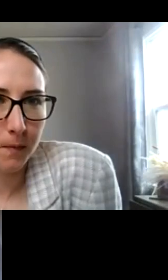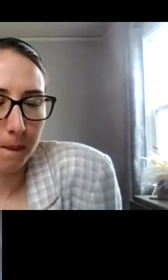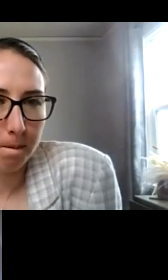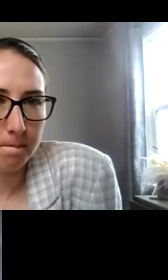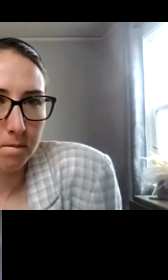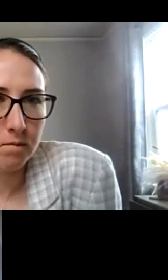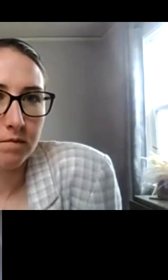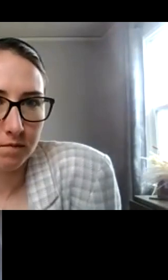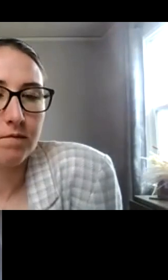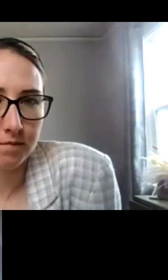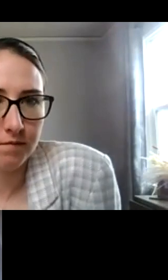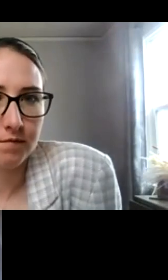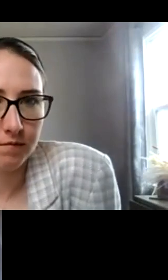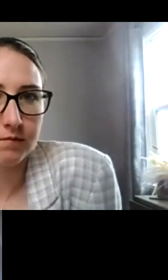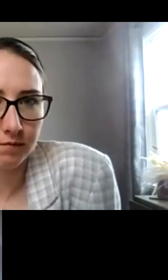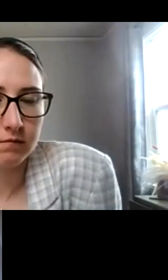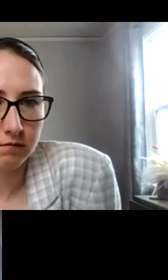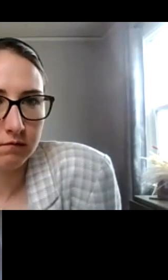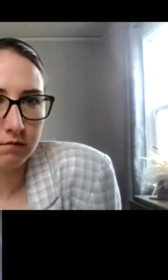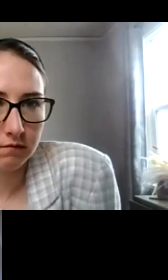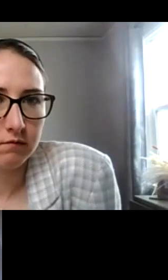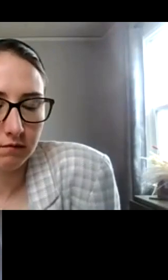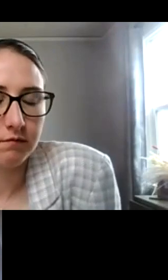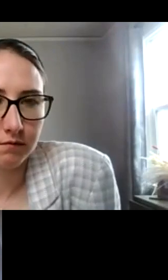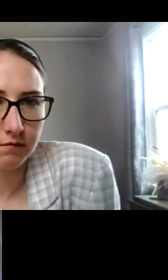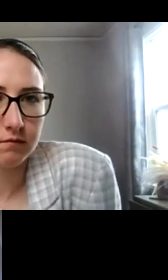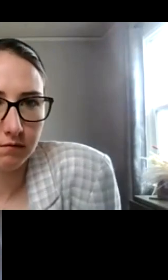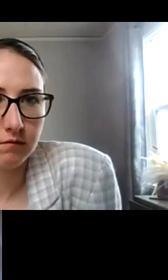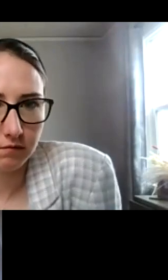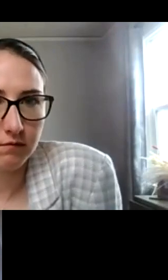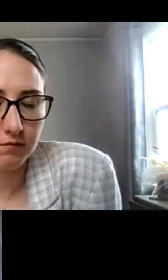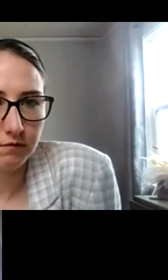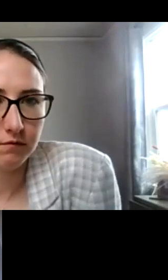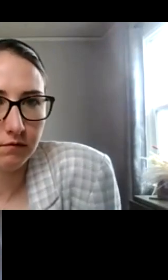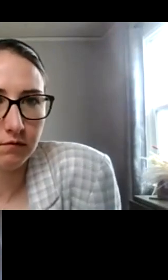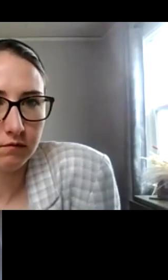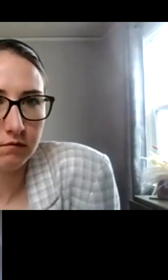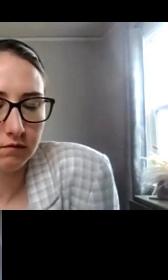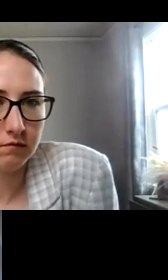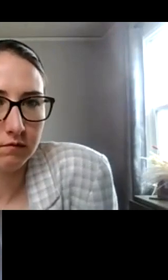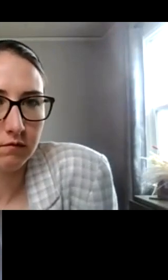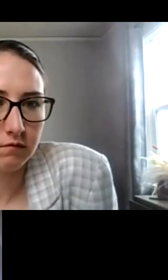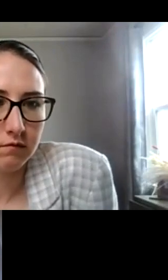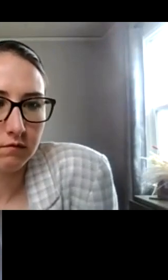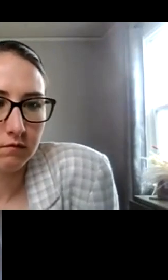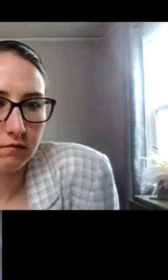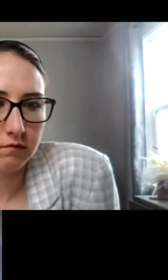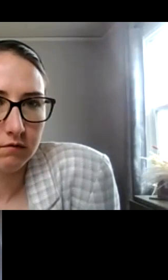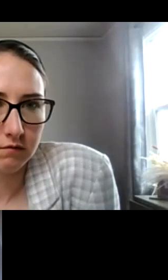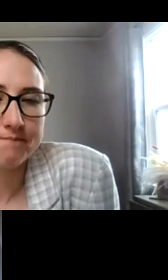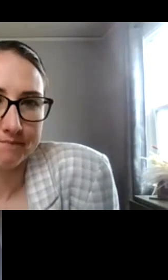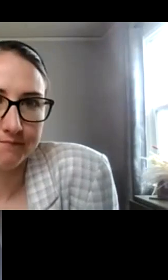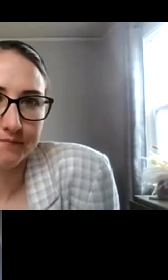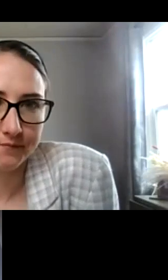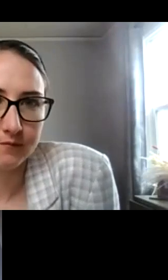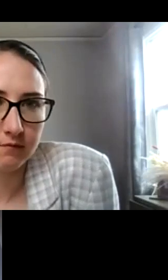very critical. And I think there needs to be consideration in rule in regards to the clients